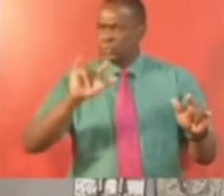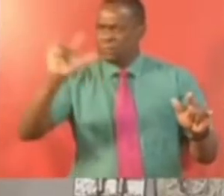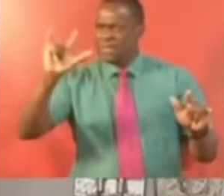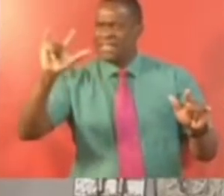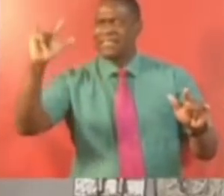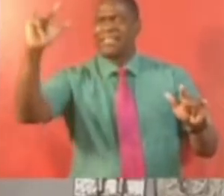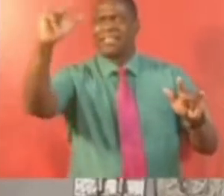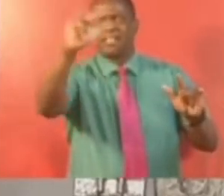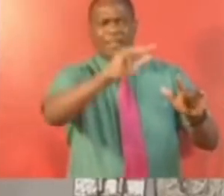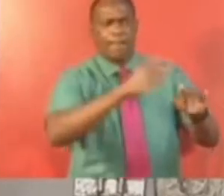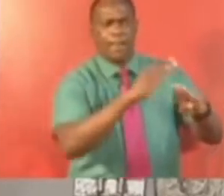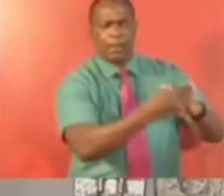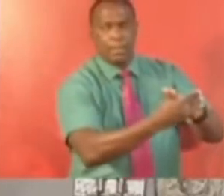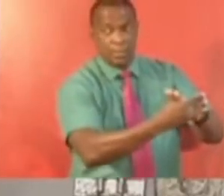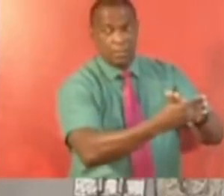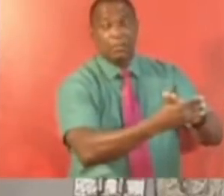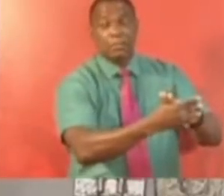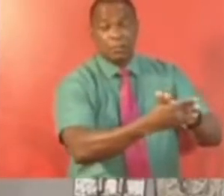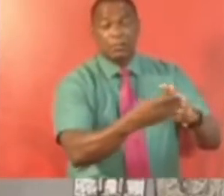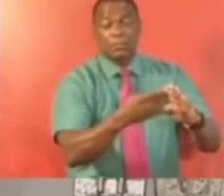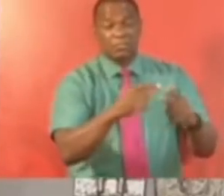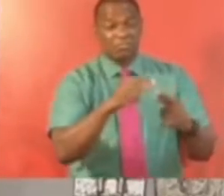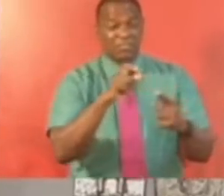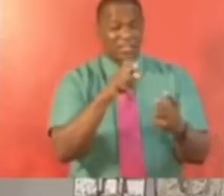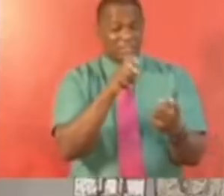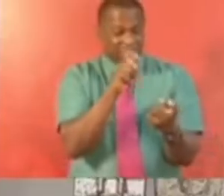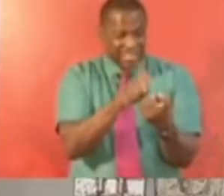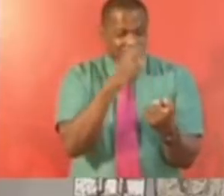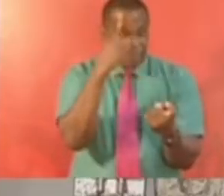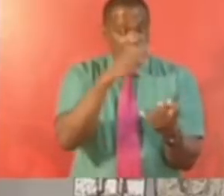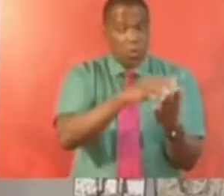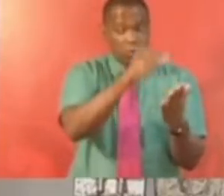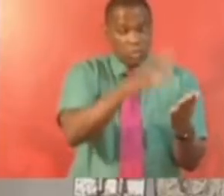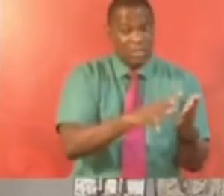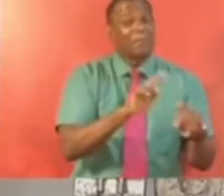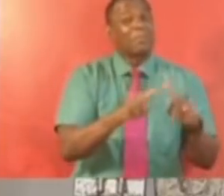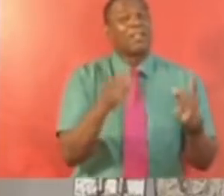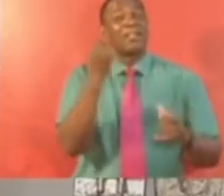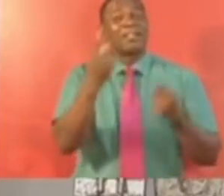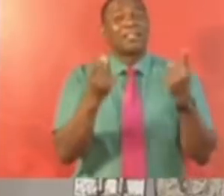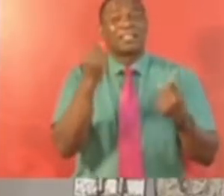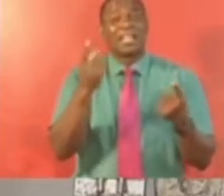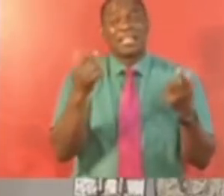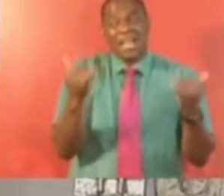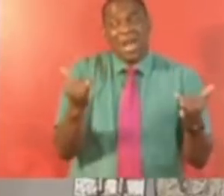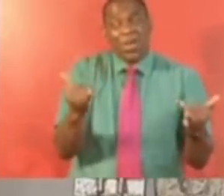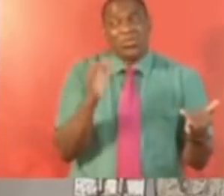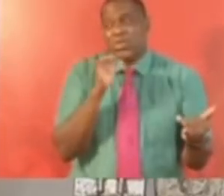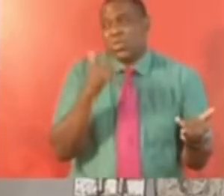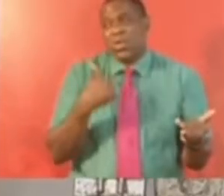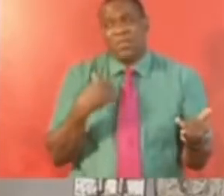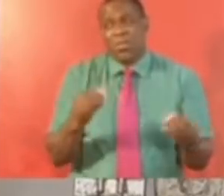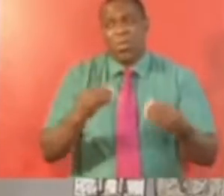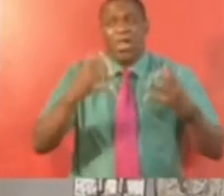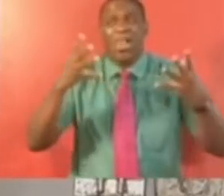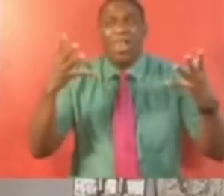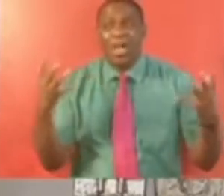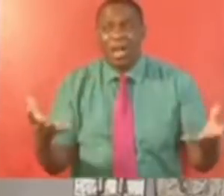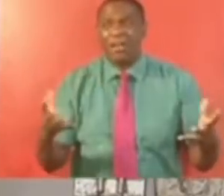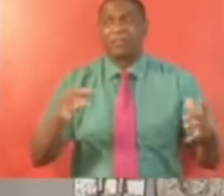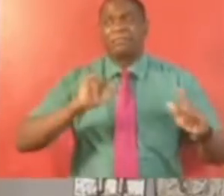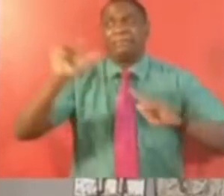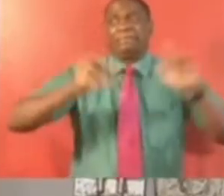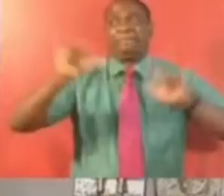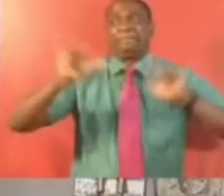for students. What in this time where there's not a lot of commercial travel taking place across the globe, it really is